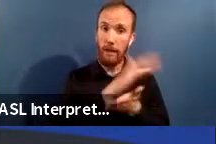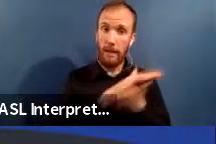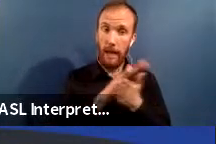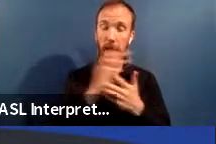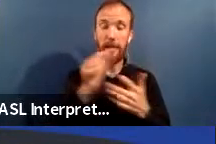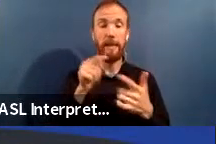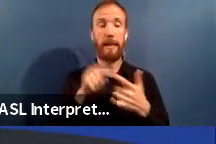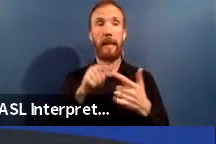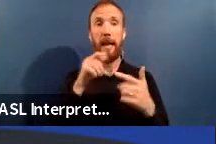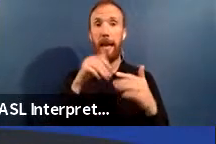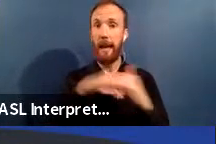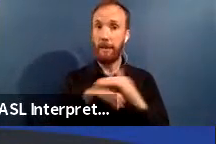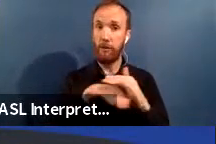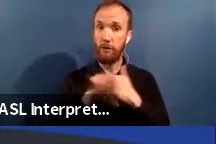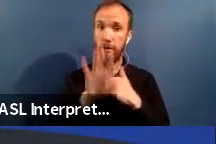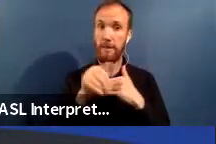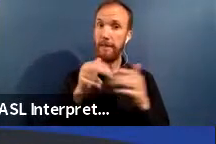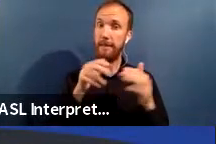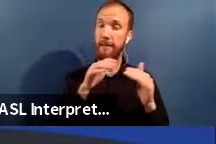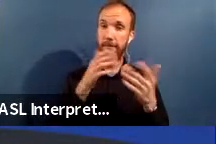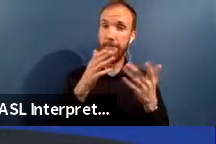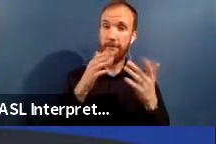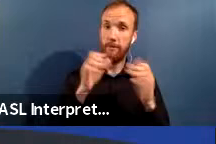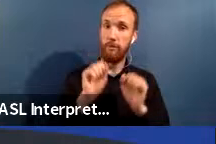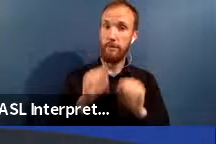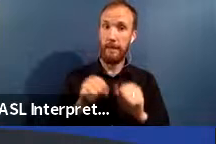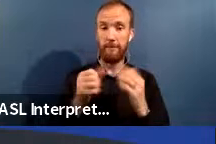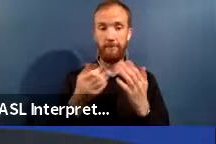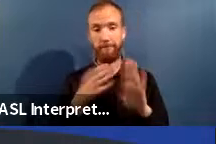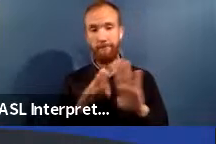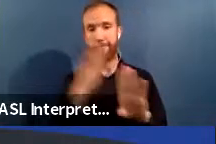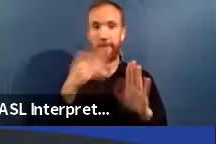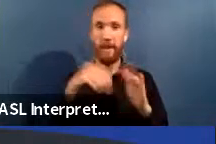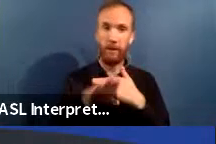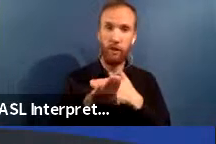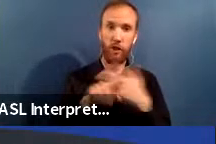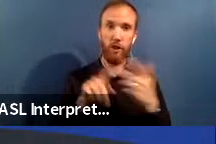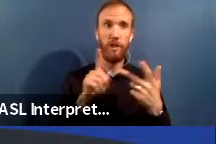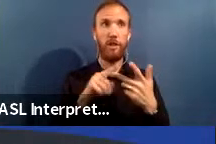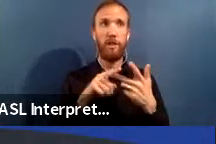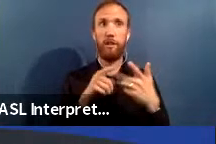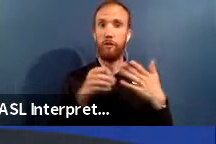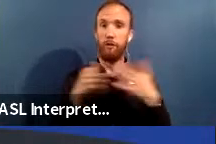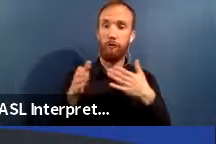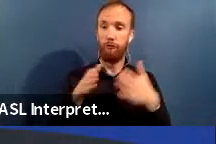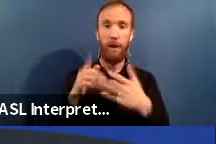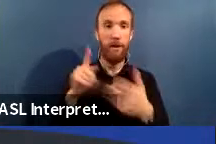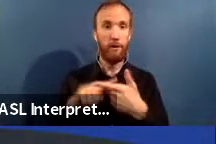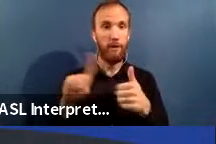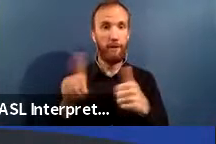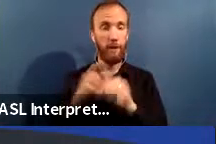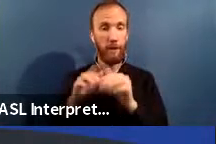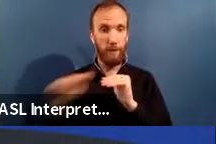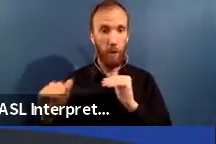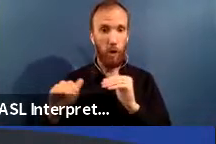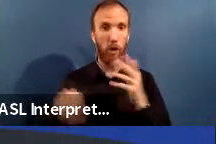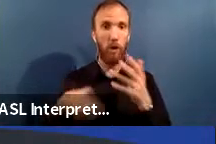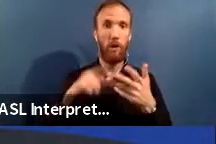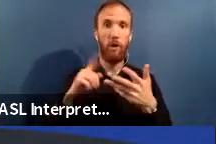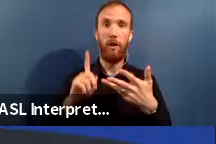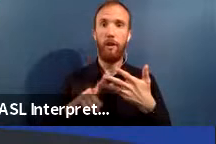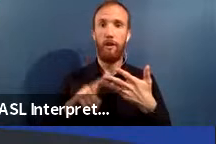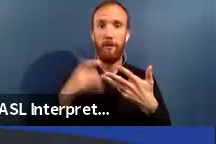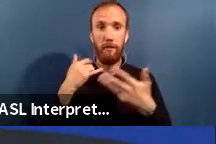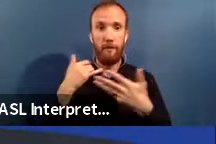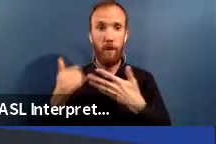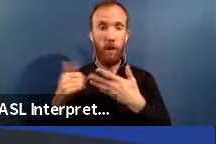entrance, an accessible route to the first floor and the main office, as well as accessible public restrooms. And